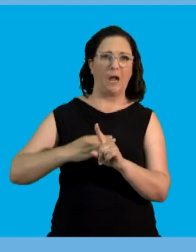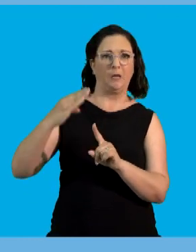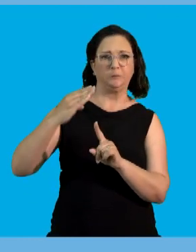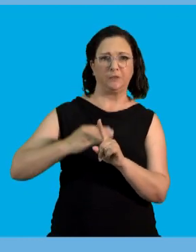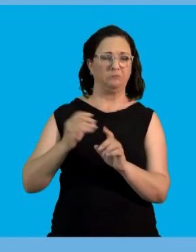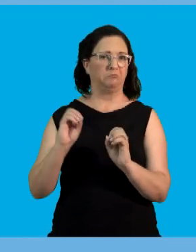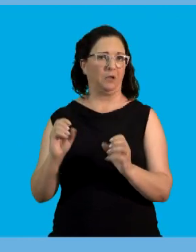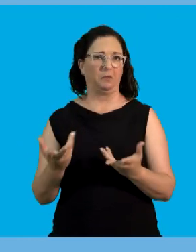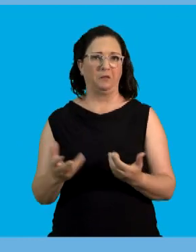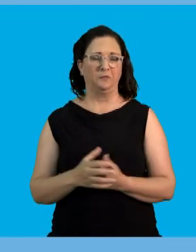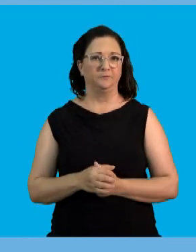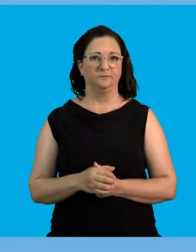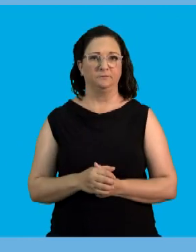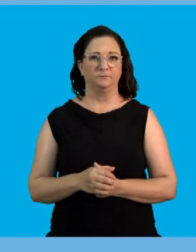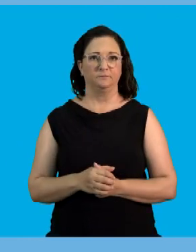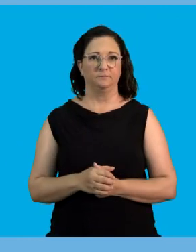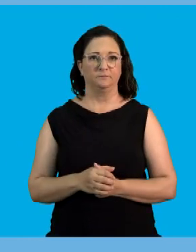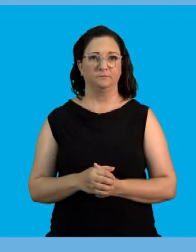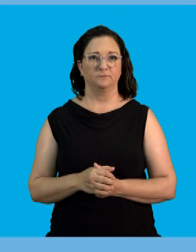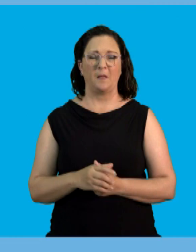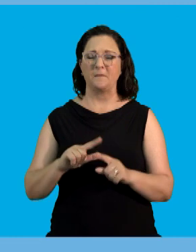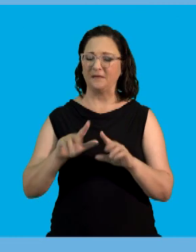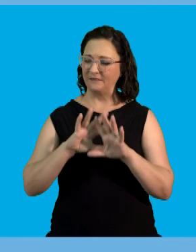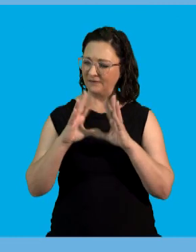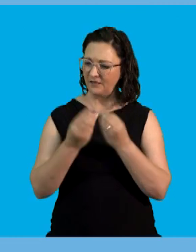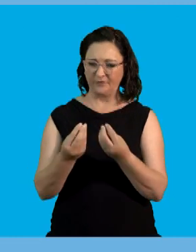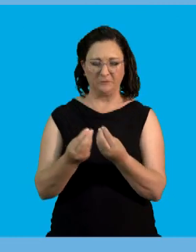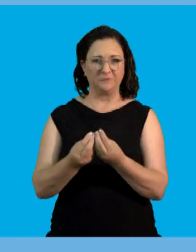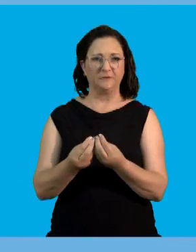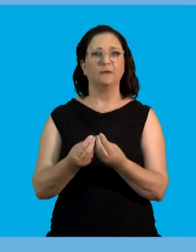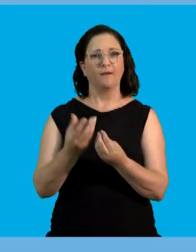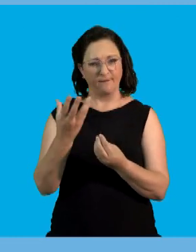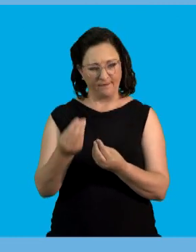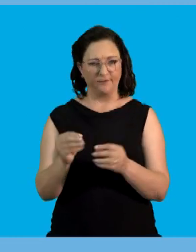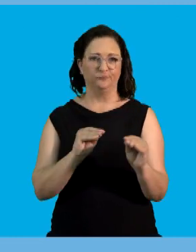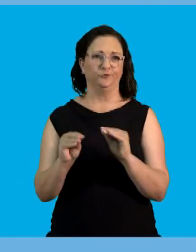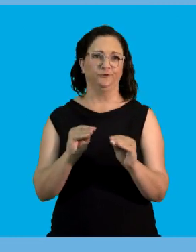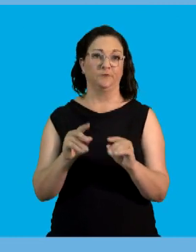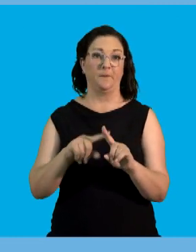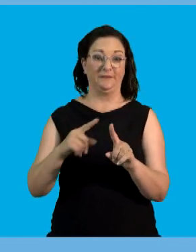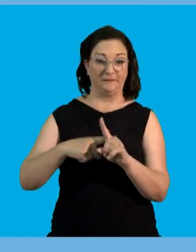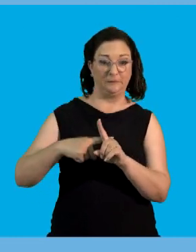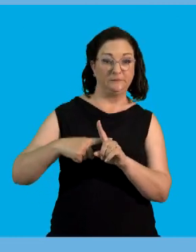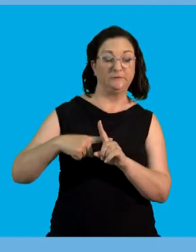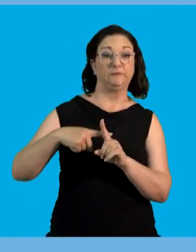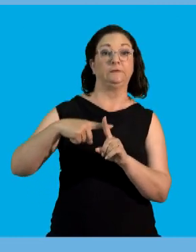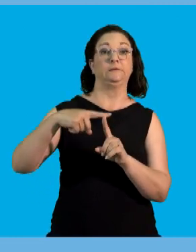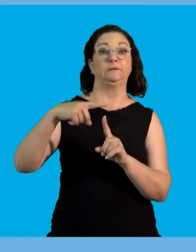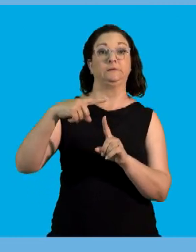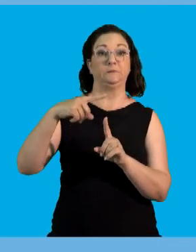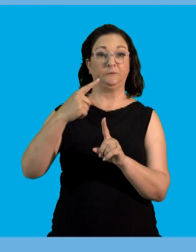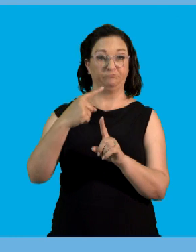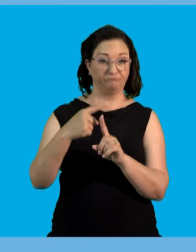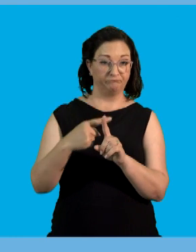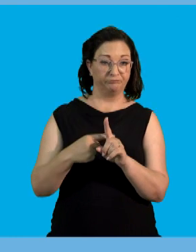not increase or decrease. So all the matter has particles that are in motion. Should I increase the temperature in